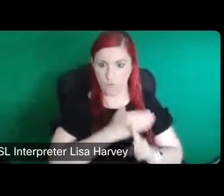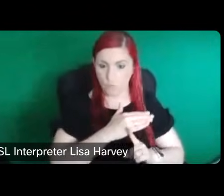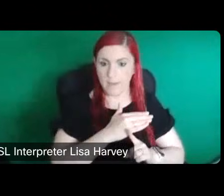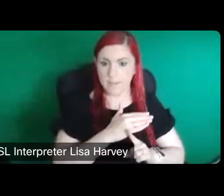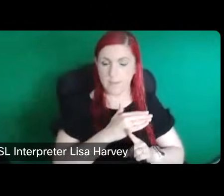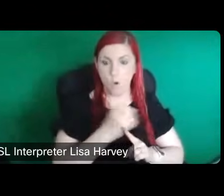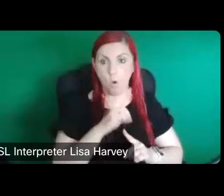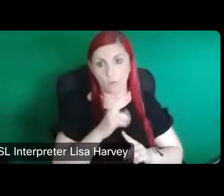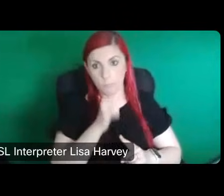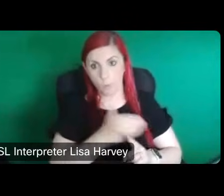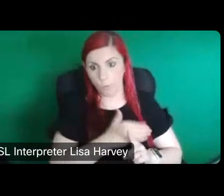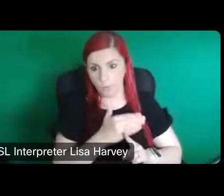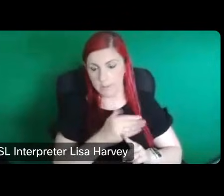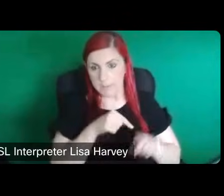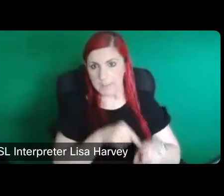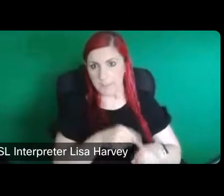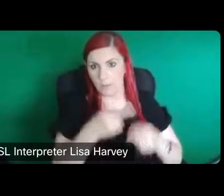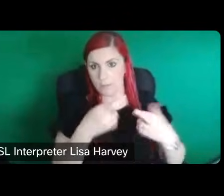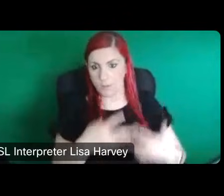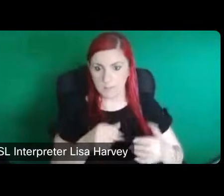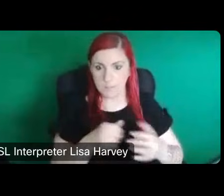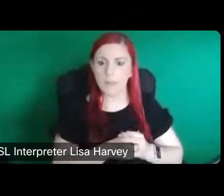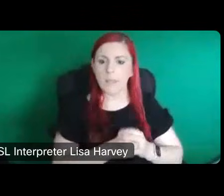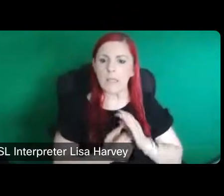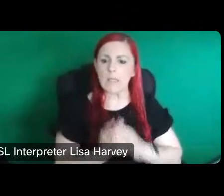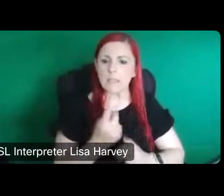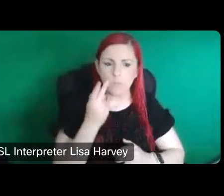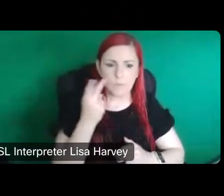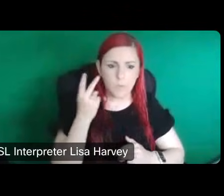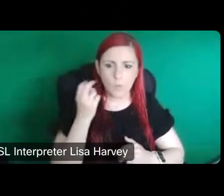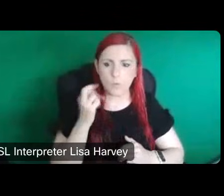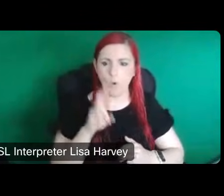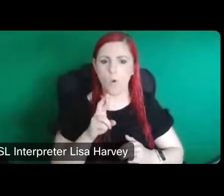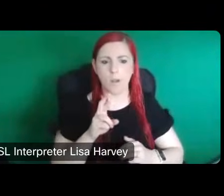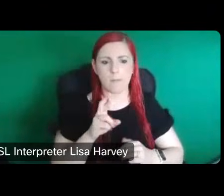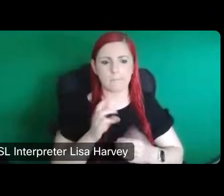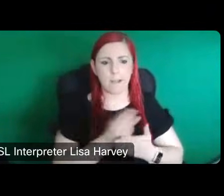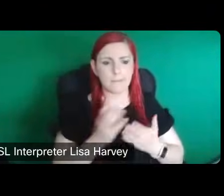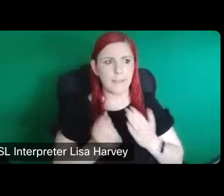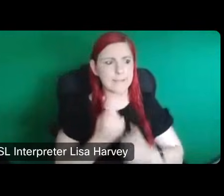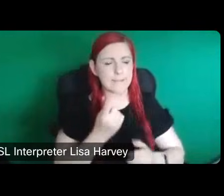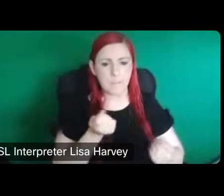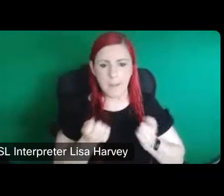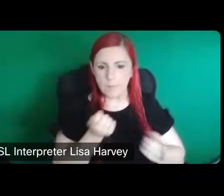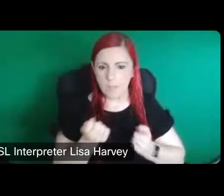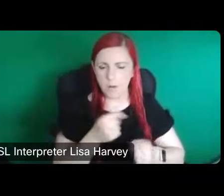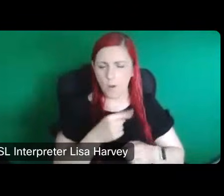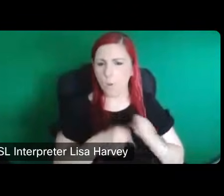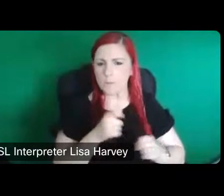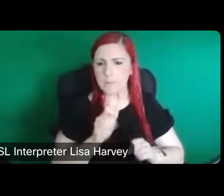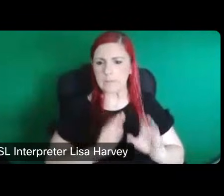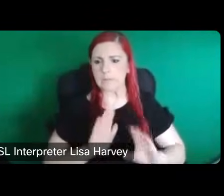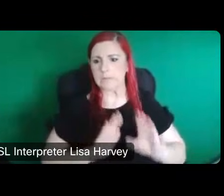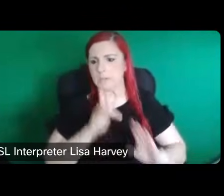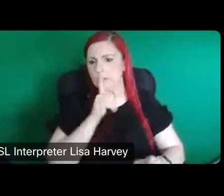Incident reviews are part of incident management, and there's always a little bit of hesitancy around in-house reviews. That's not a